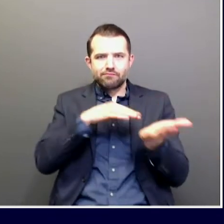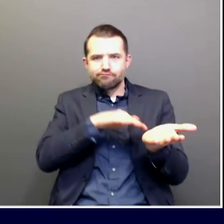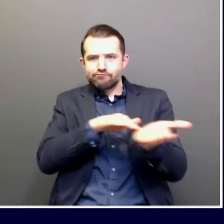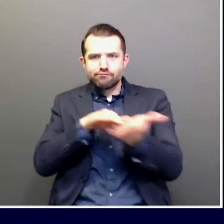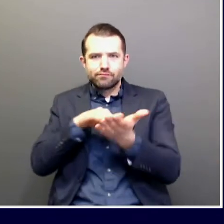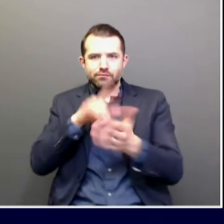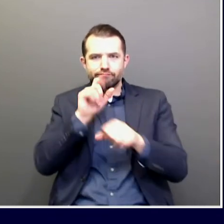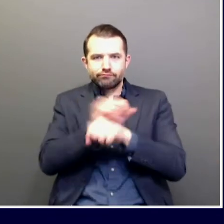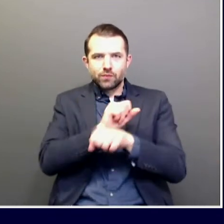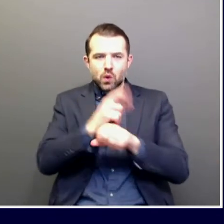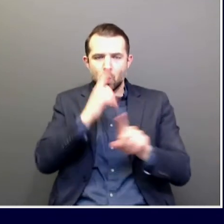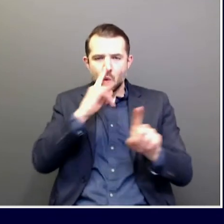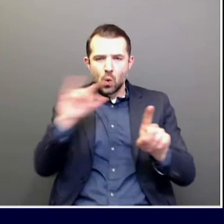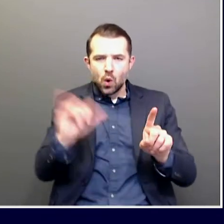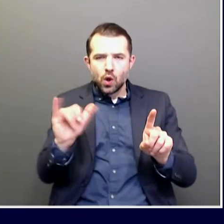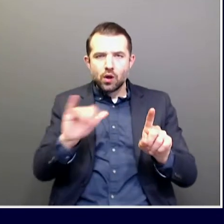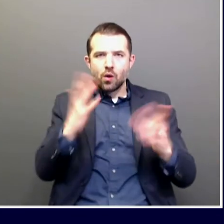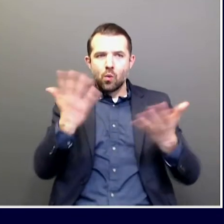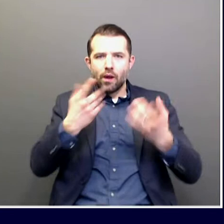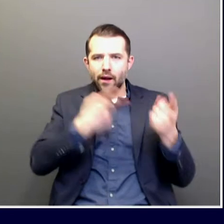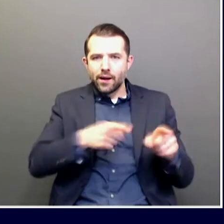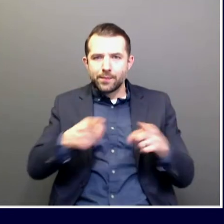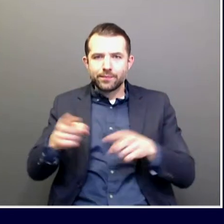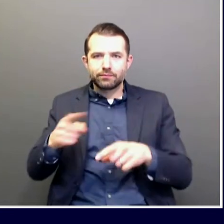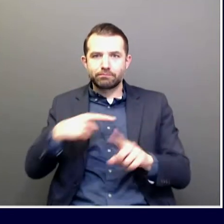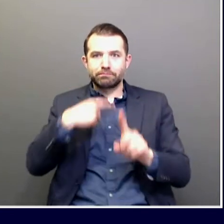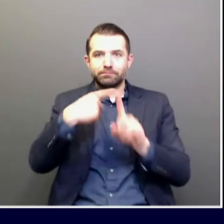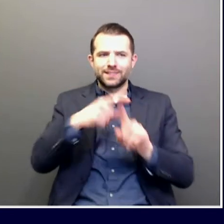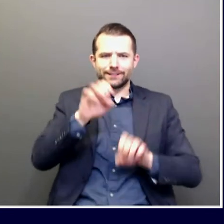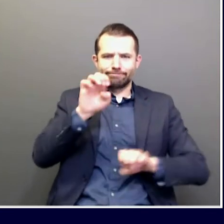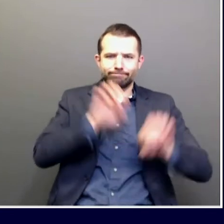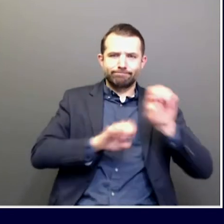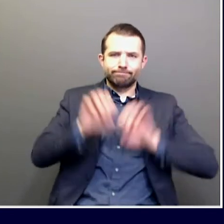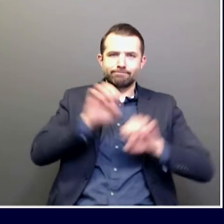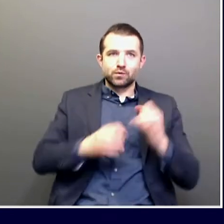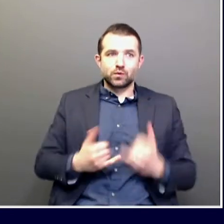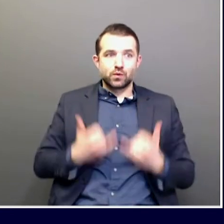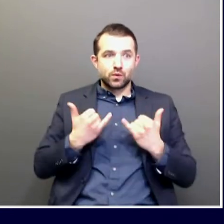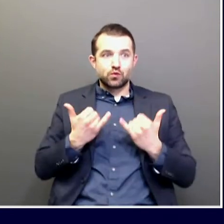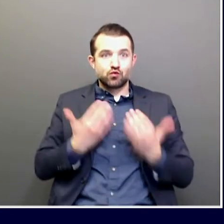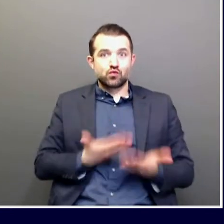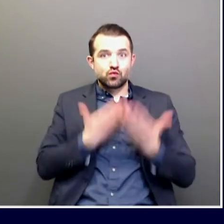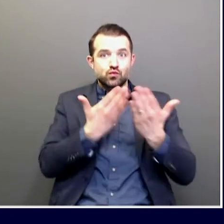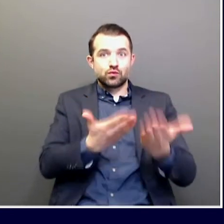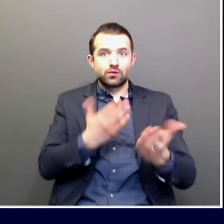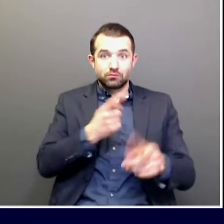we've talked about, the US CDC still does recommend masking in school settings.